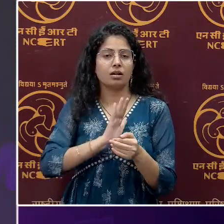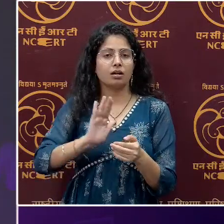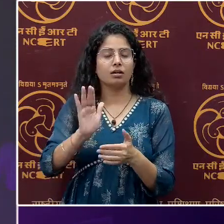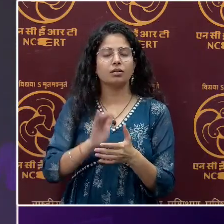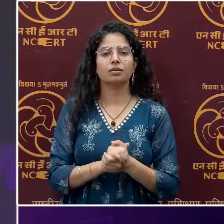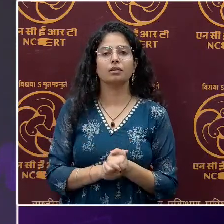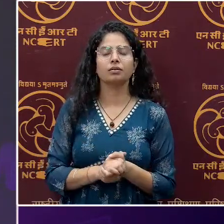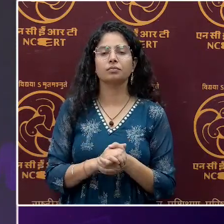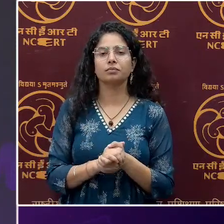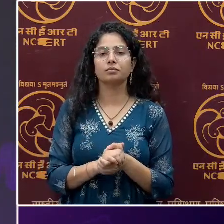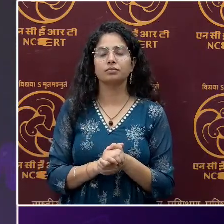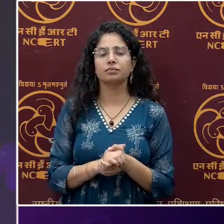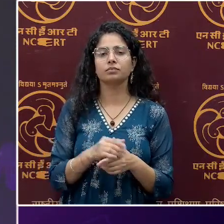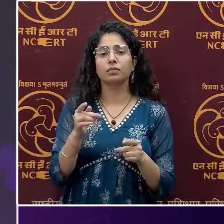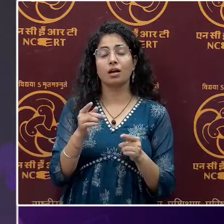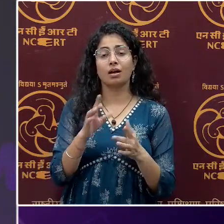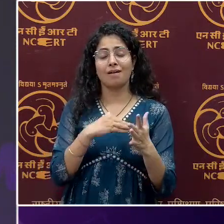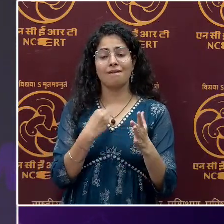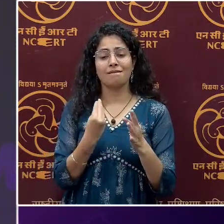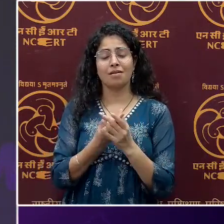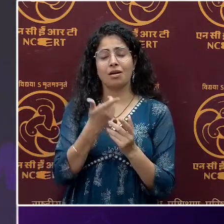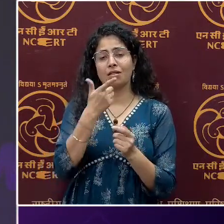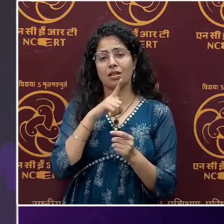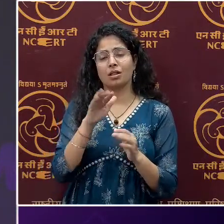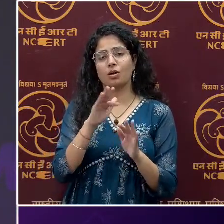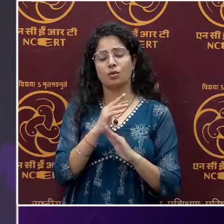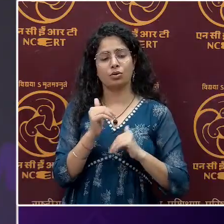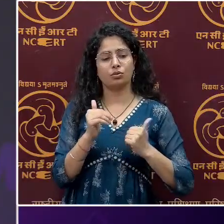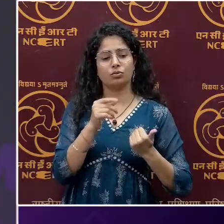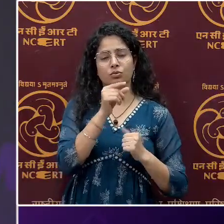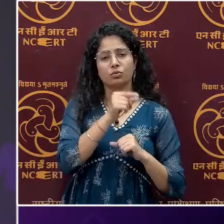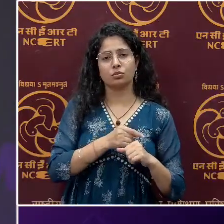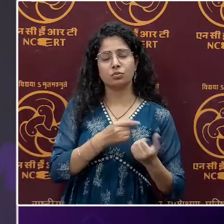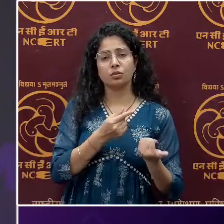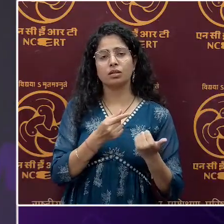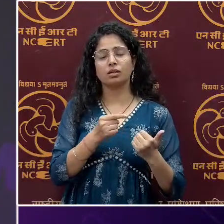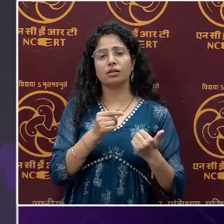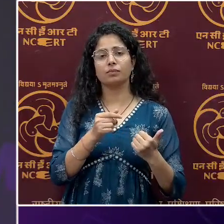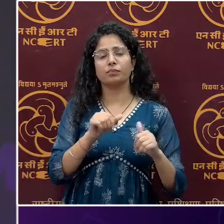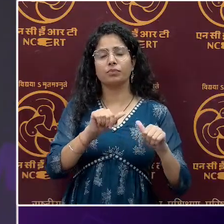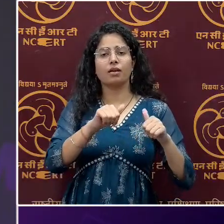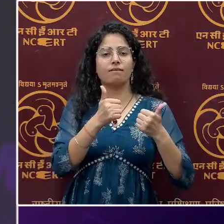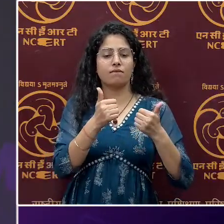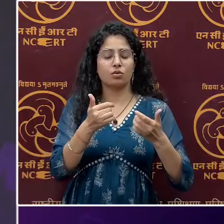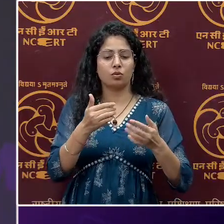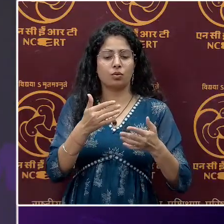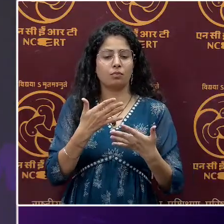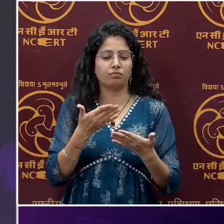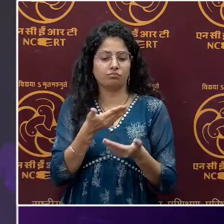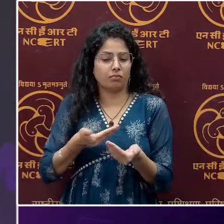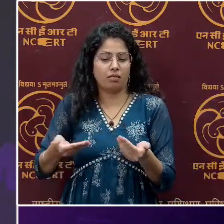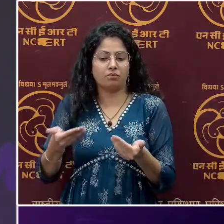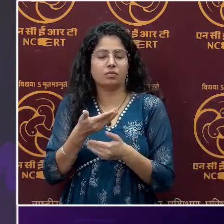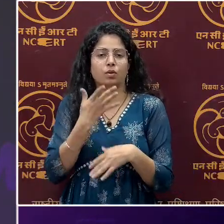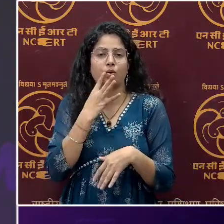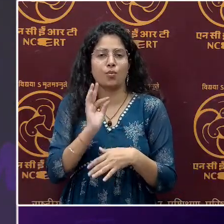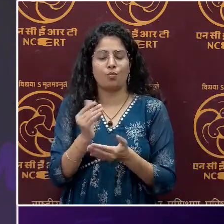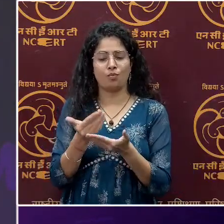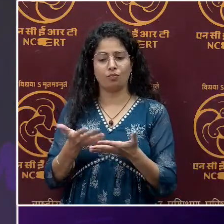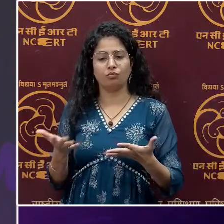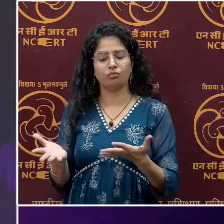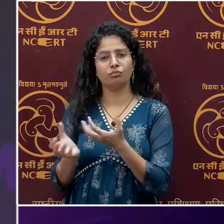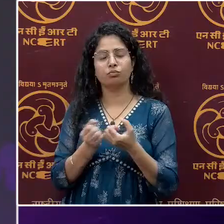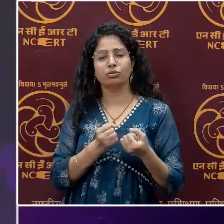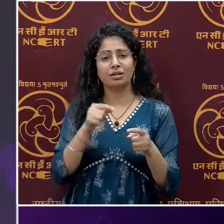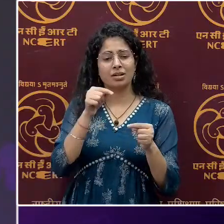how. happened, and we only allowed others to come between us and to take things from us. So, ma'am, what are we going to learn in